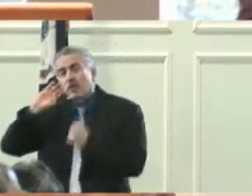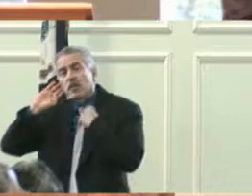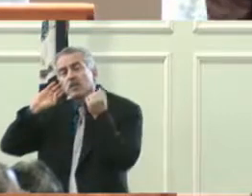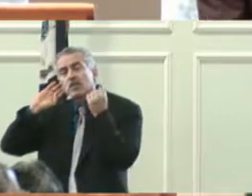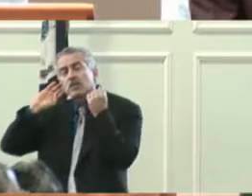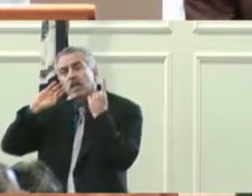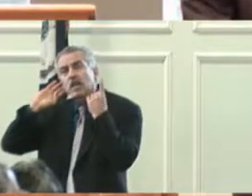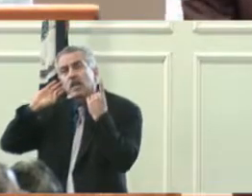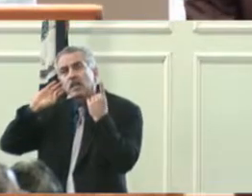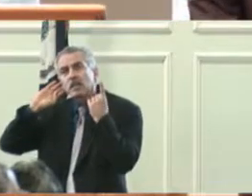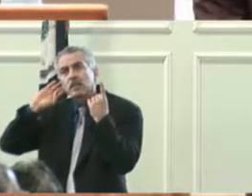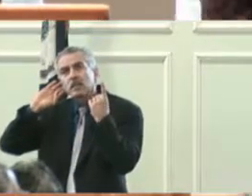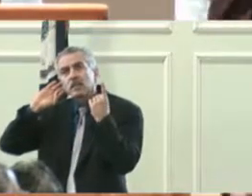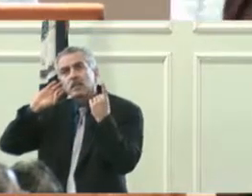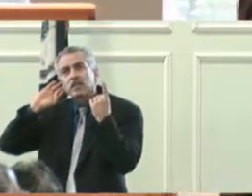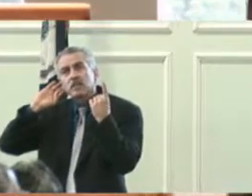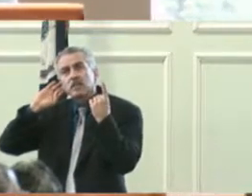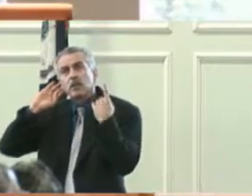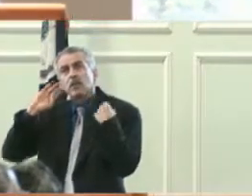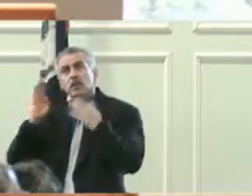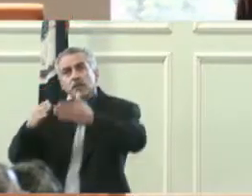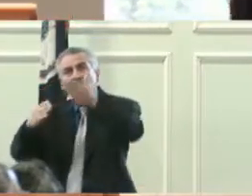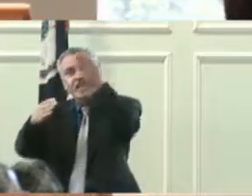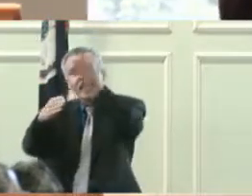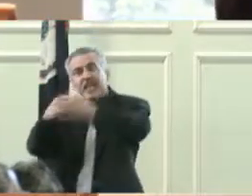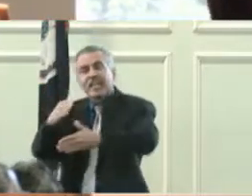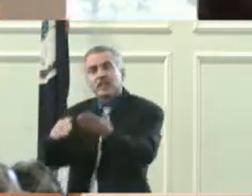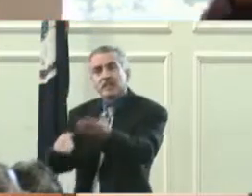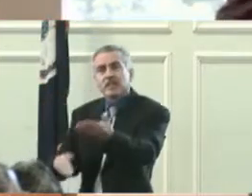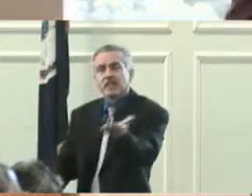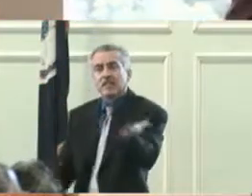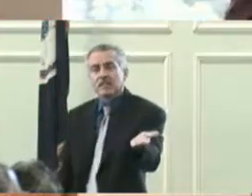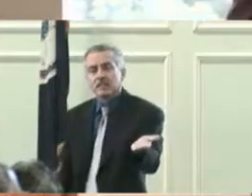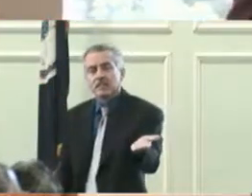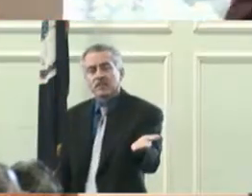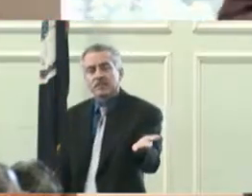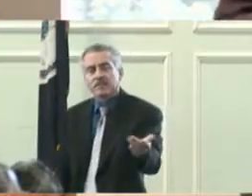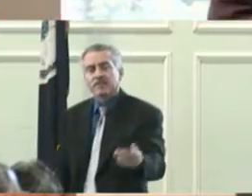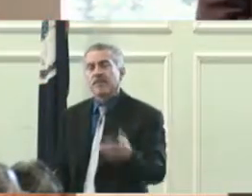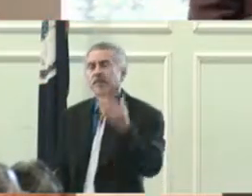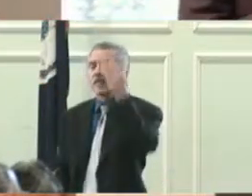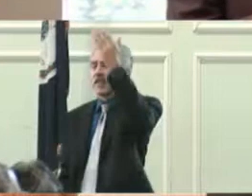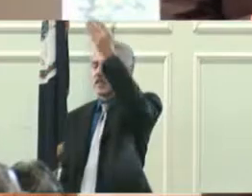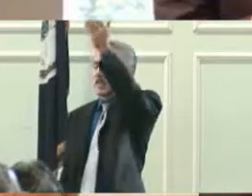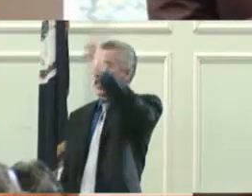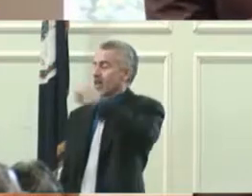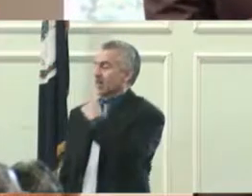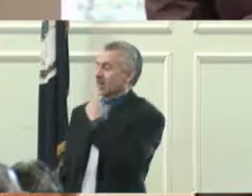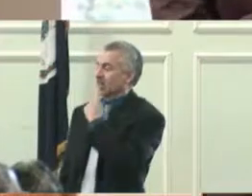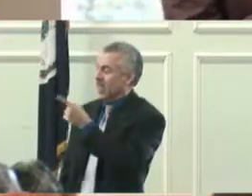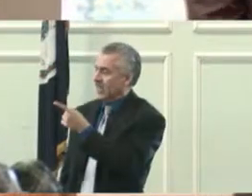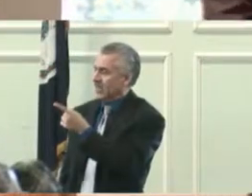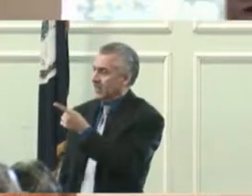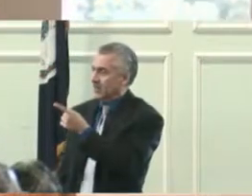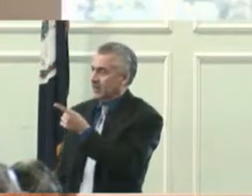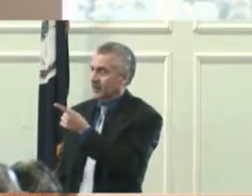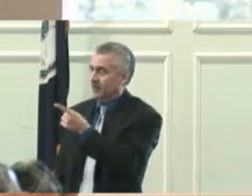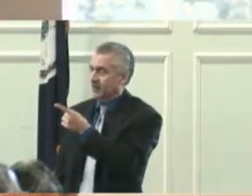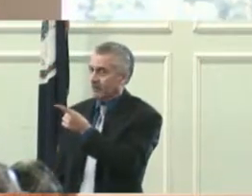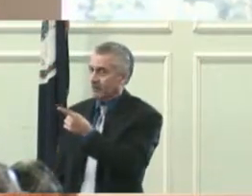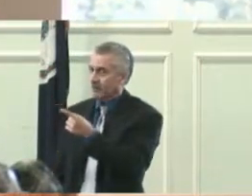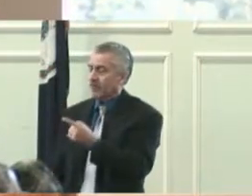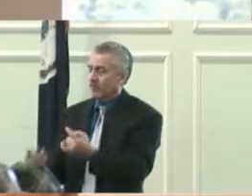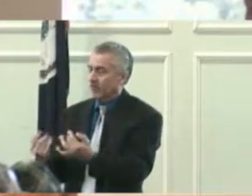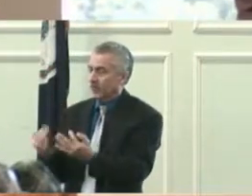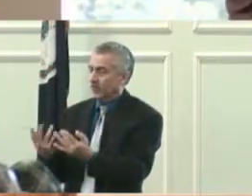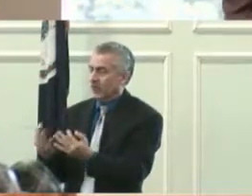says, what shall be the end of these things? I'm glad that God is there to give us the answer. Verse 9, the Bible says, and he says, go your way, Daniel,